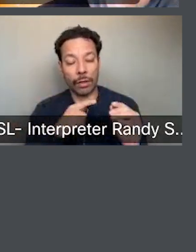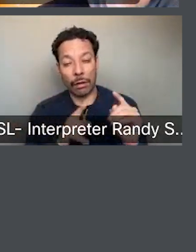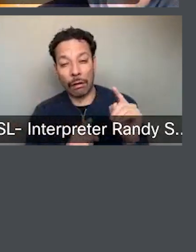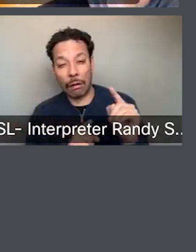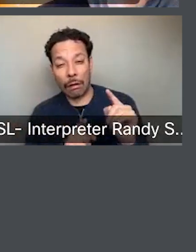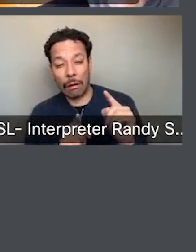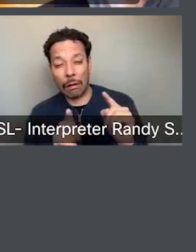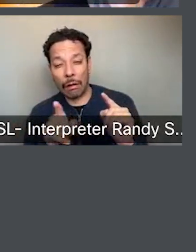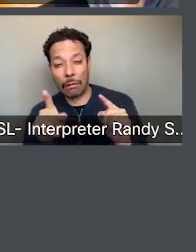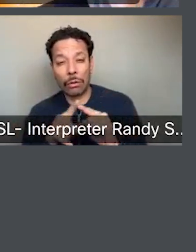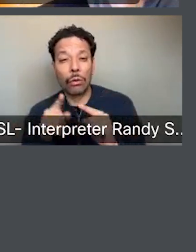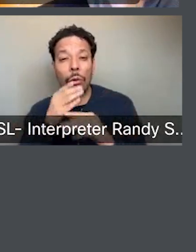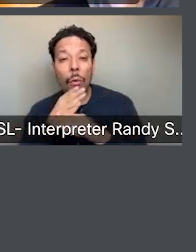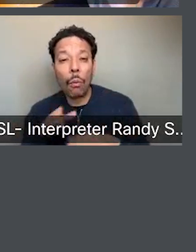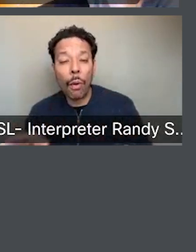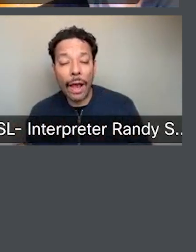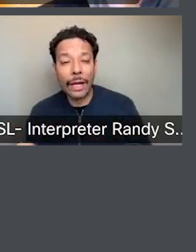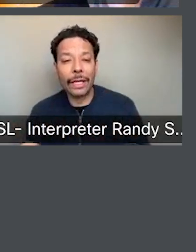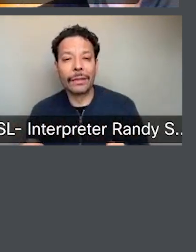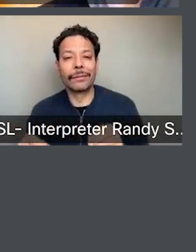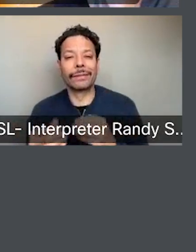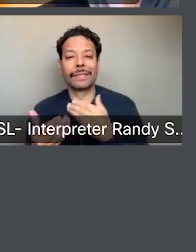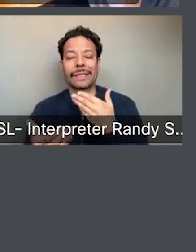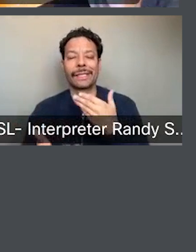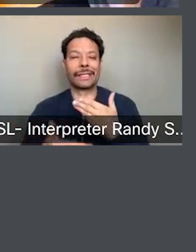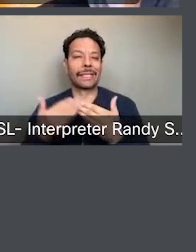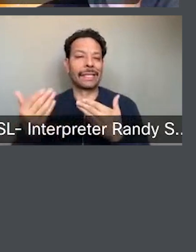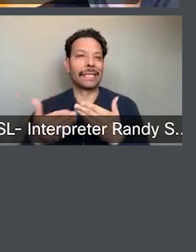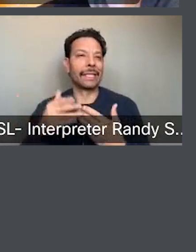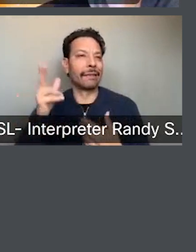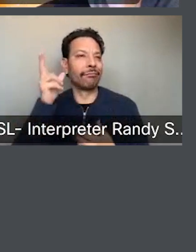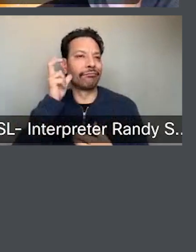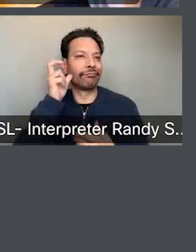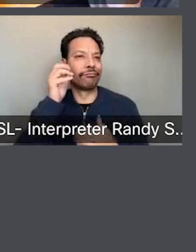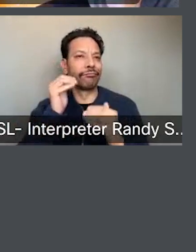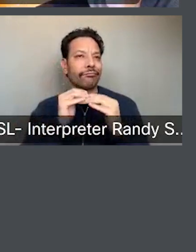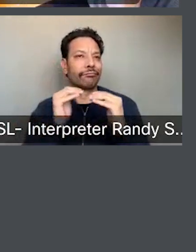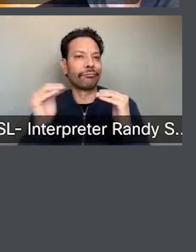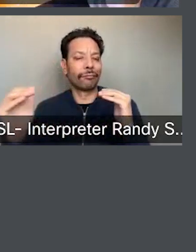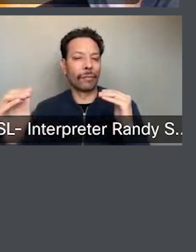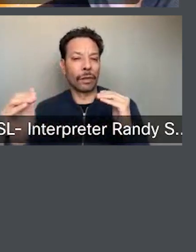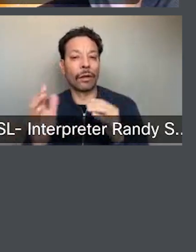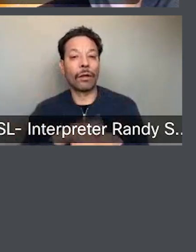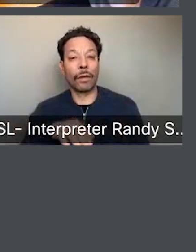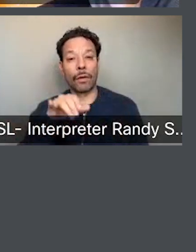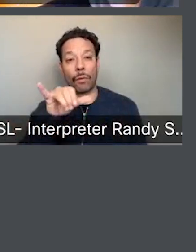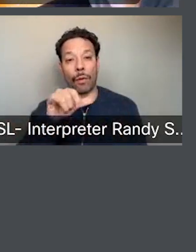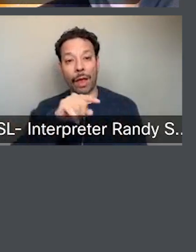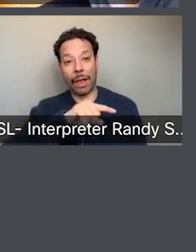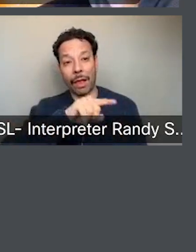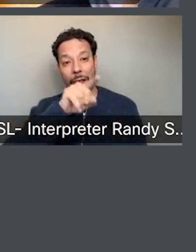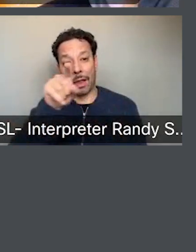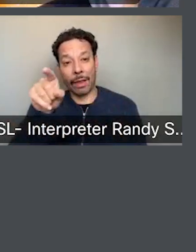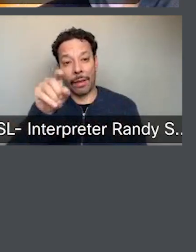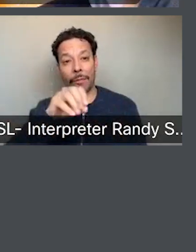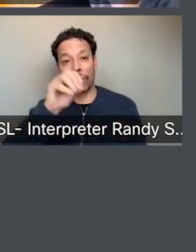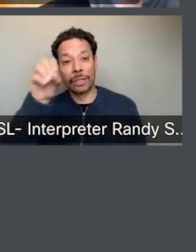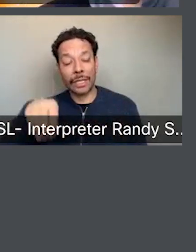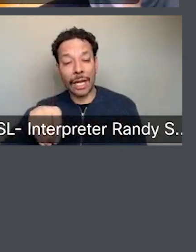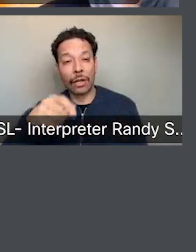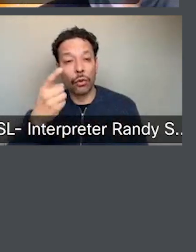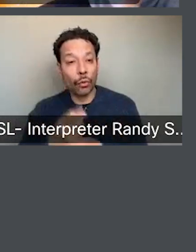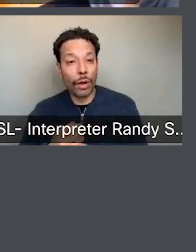quiet, which would be the easiest listening level. And then on the y-axis, percent correct indicates how